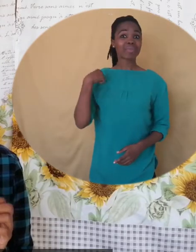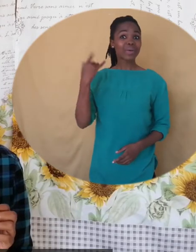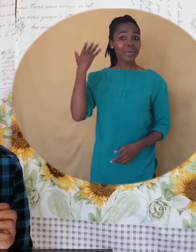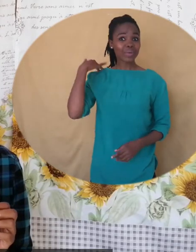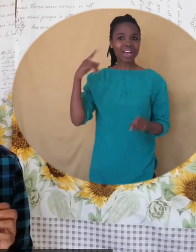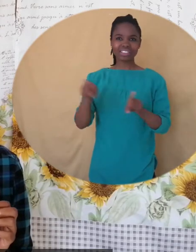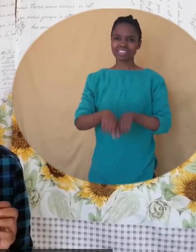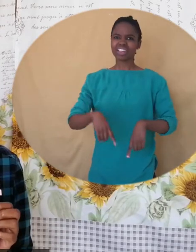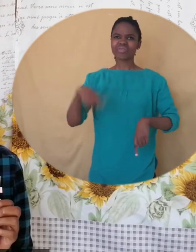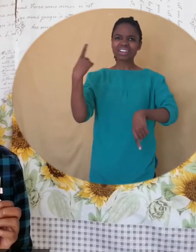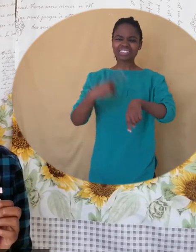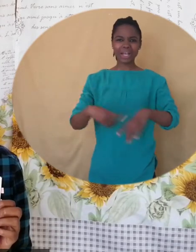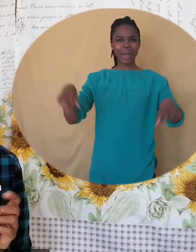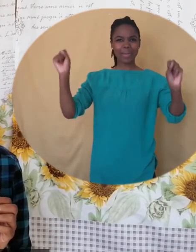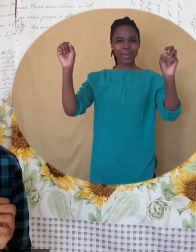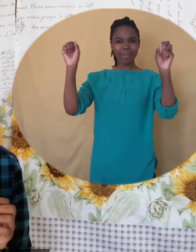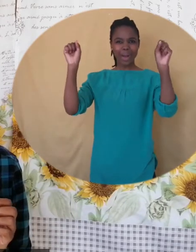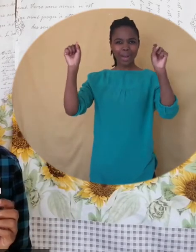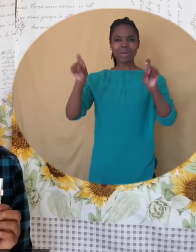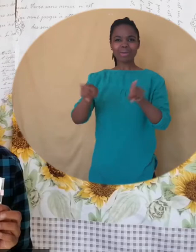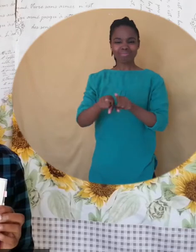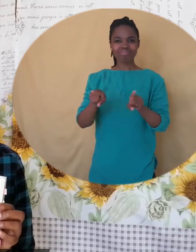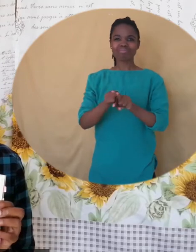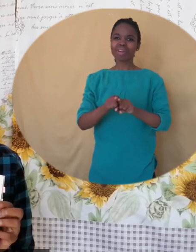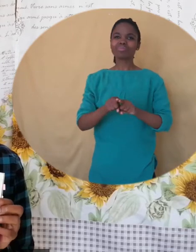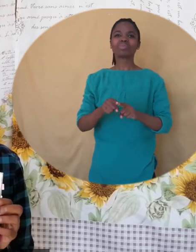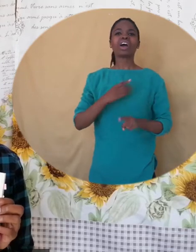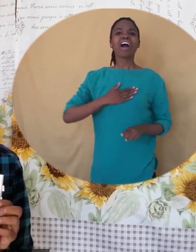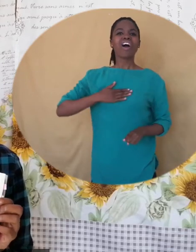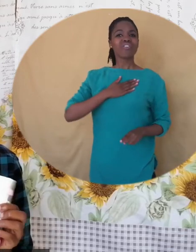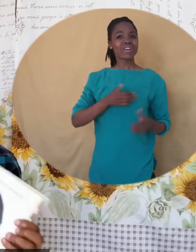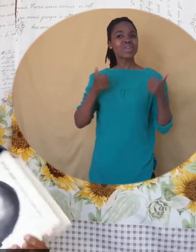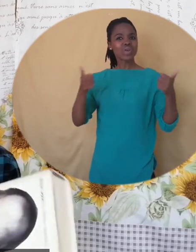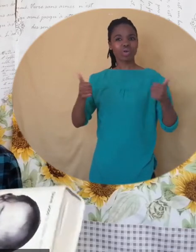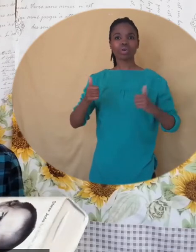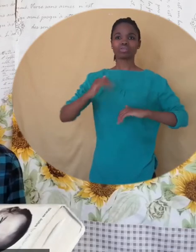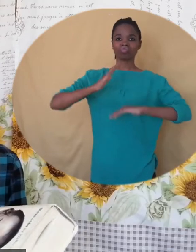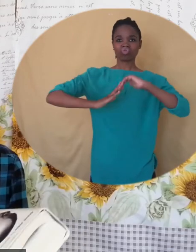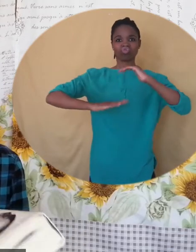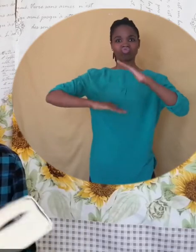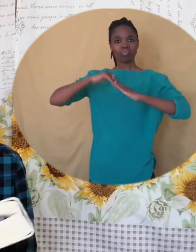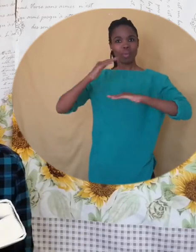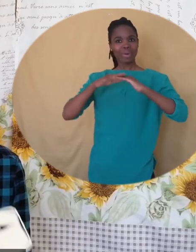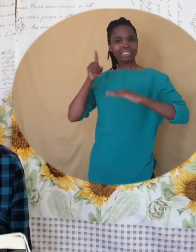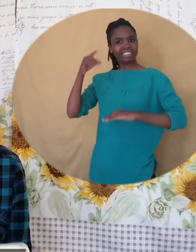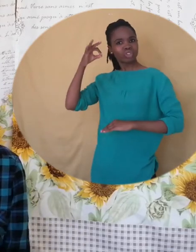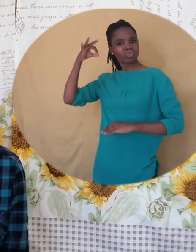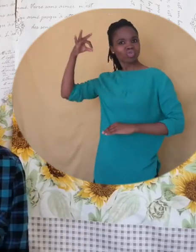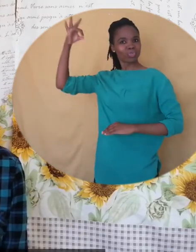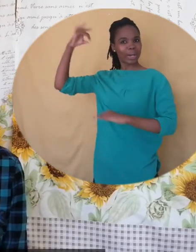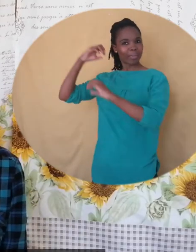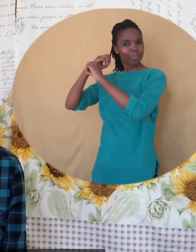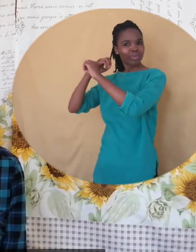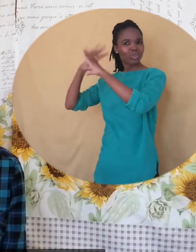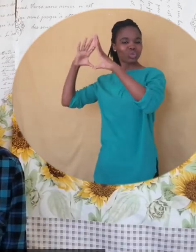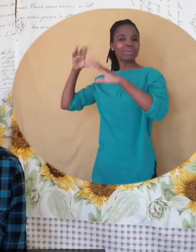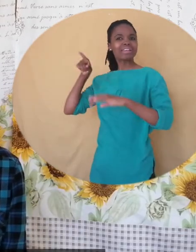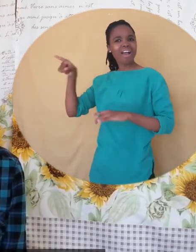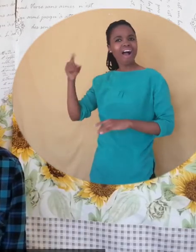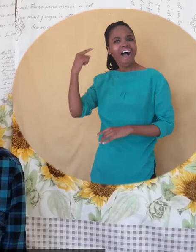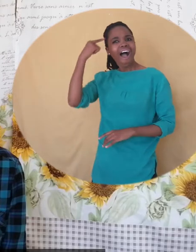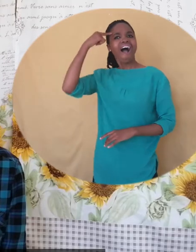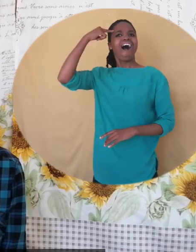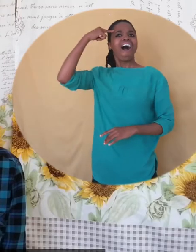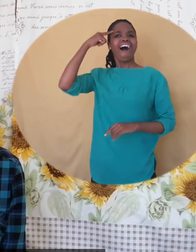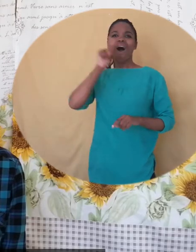when I read this book is my episode 1 of Building Dreams. So the concept of building, this book